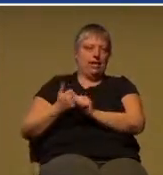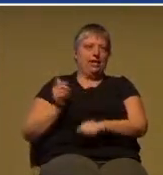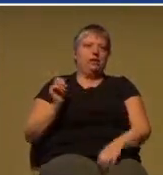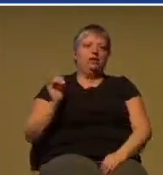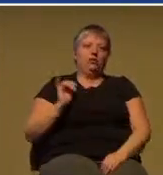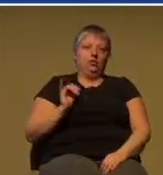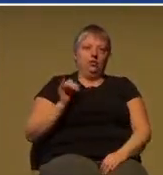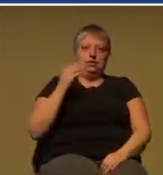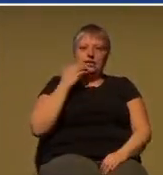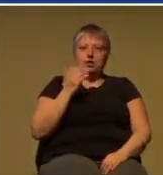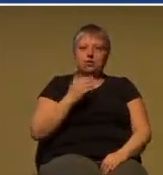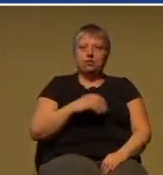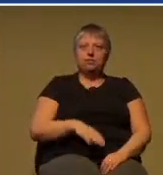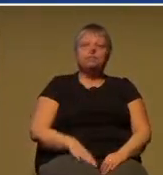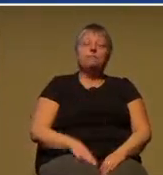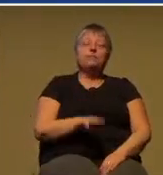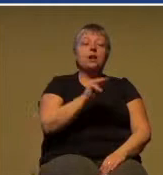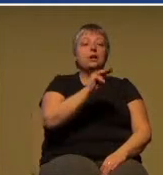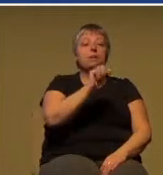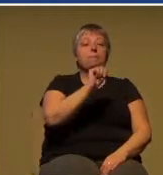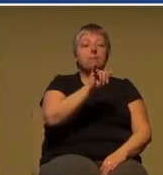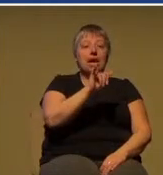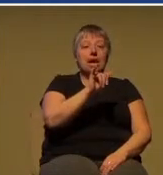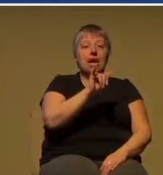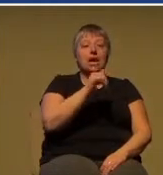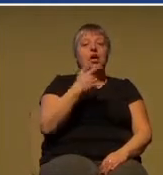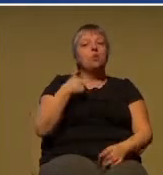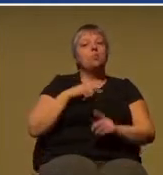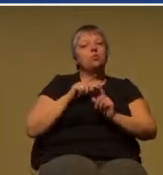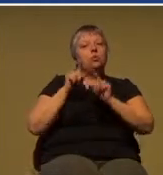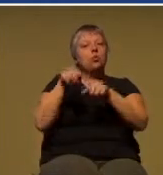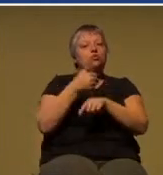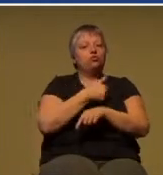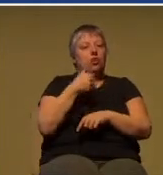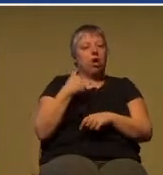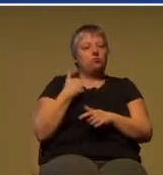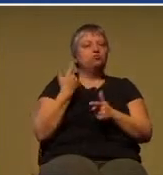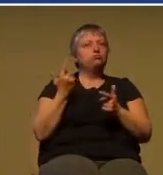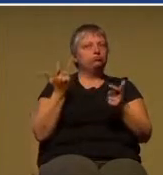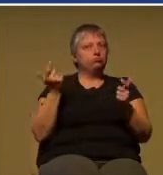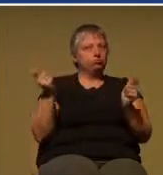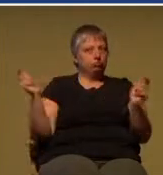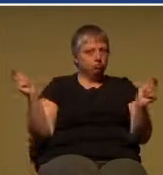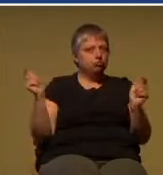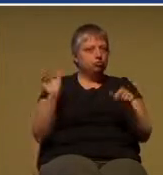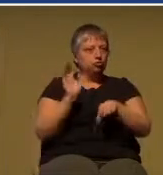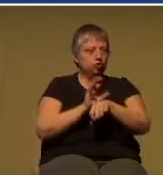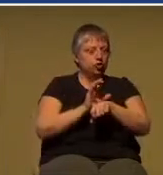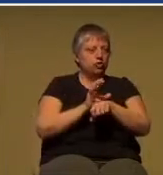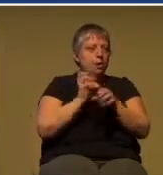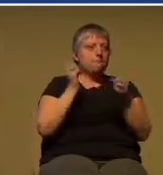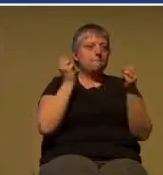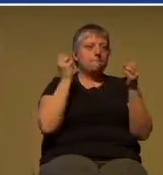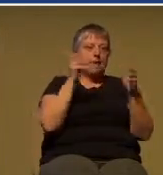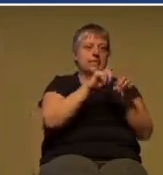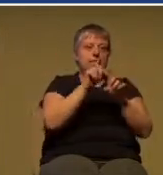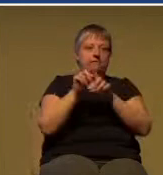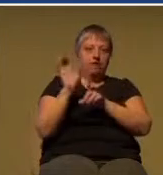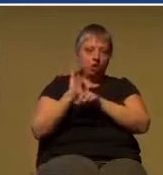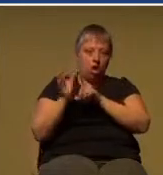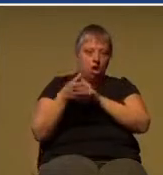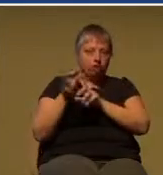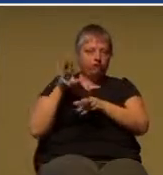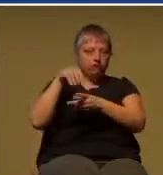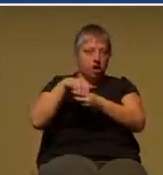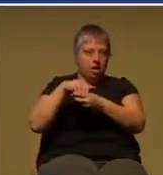Yeah, and we're going to Toronto in May at a fairly large church and a very multicultural church. So that should be